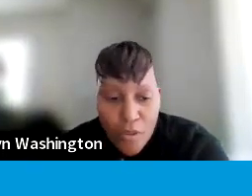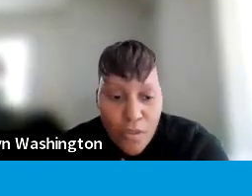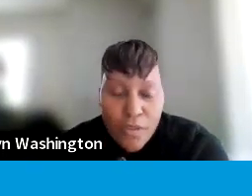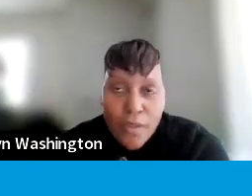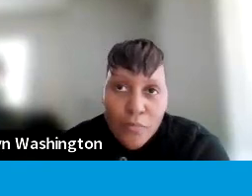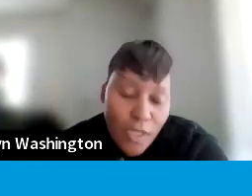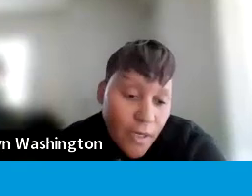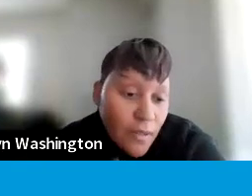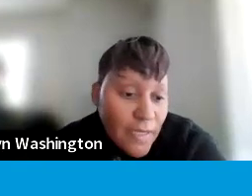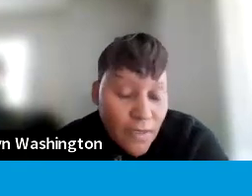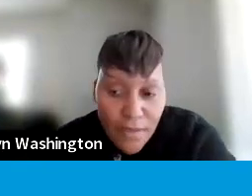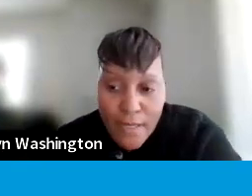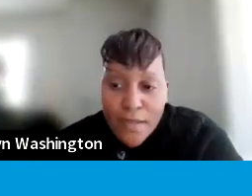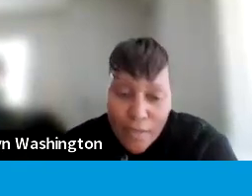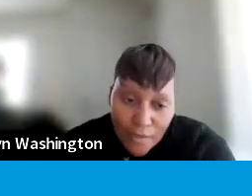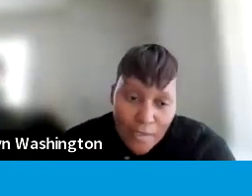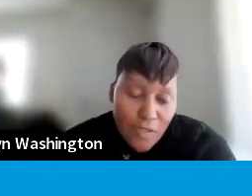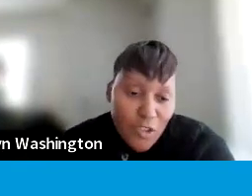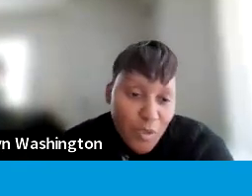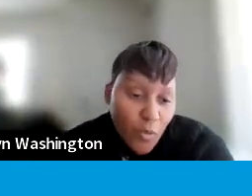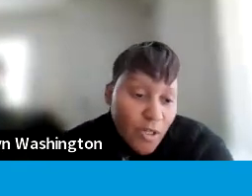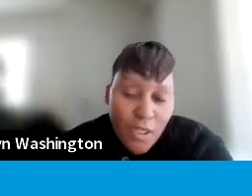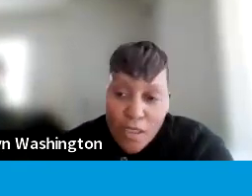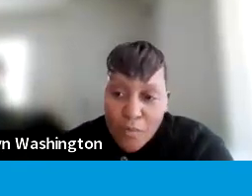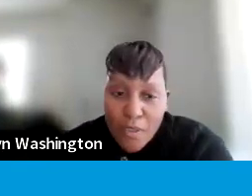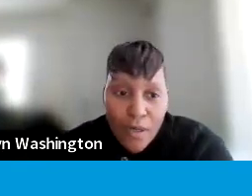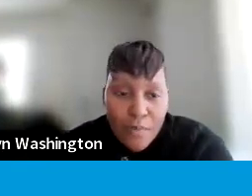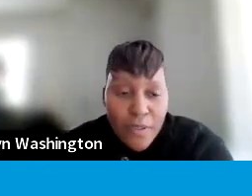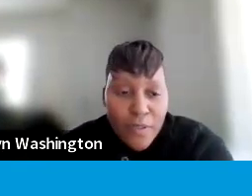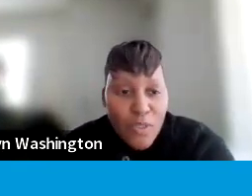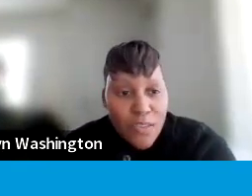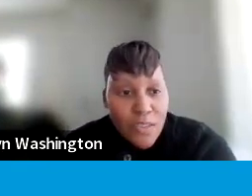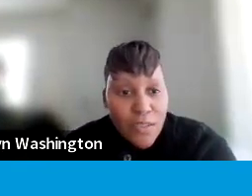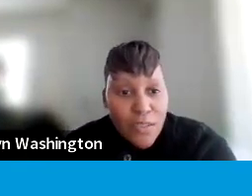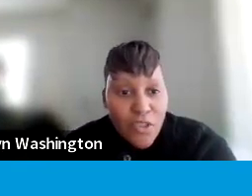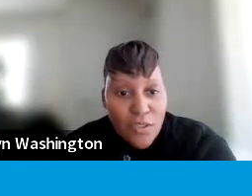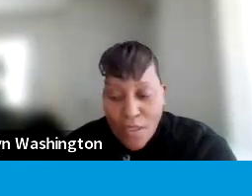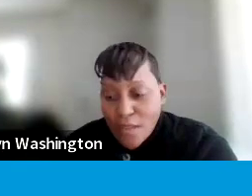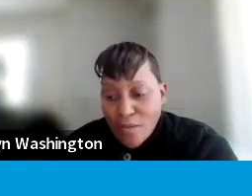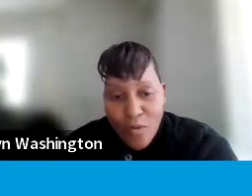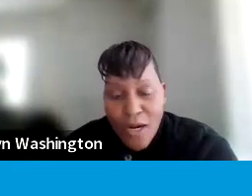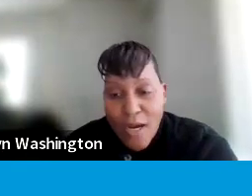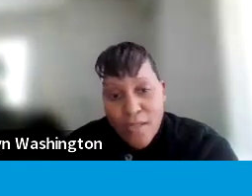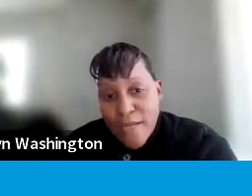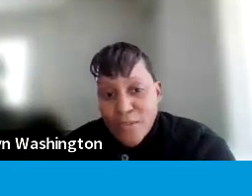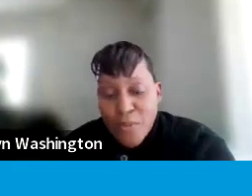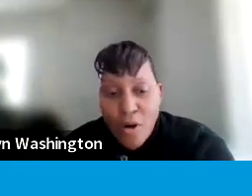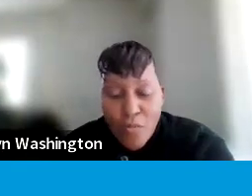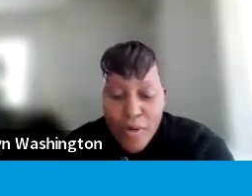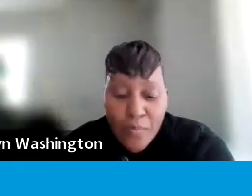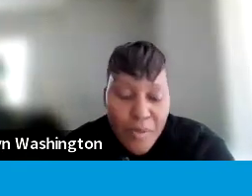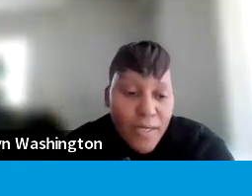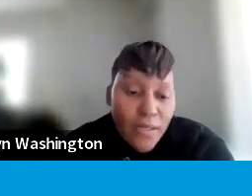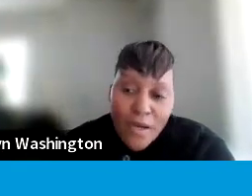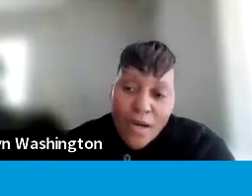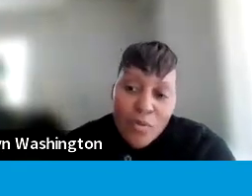who's spoken on this, Raquel. I think that this should be a working document, and it wasn't intended just to say, guide, and it has to be